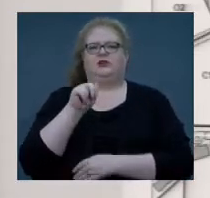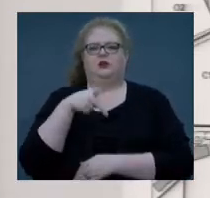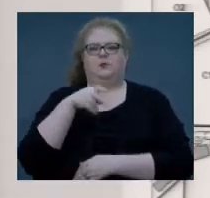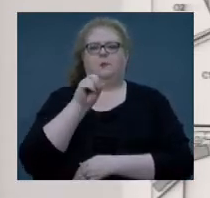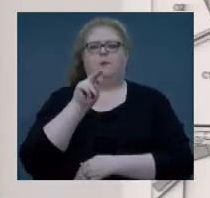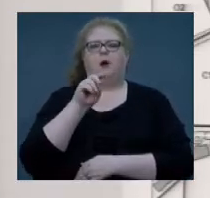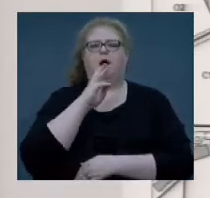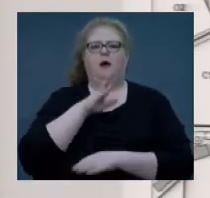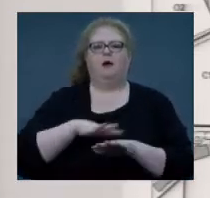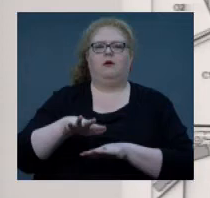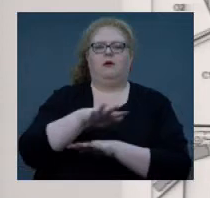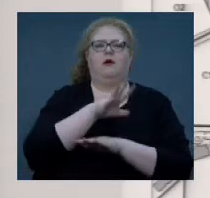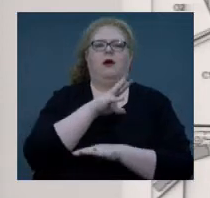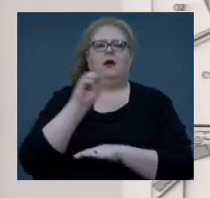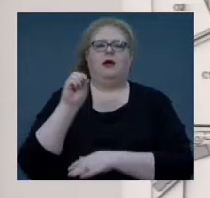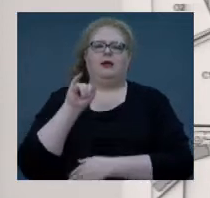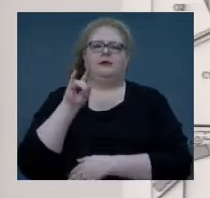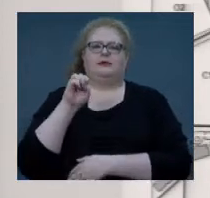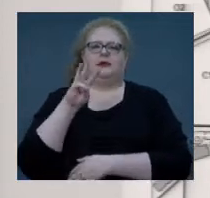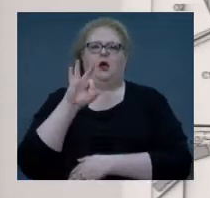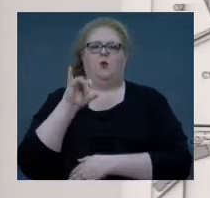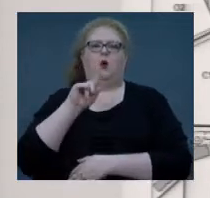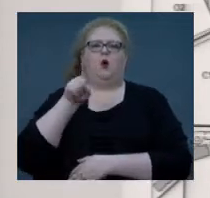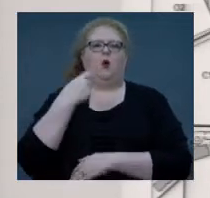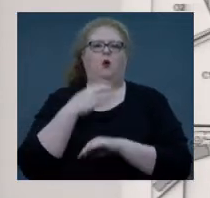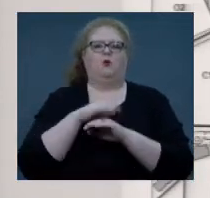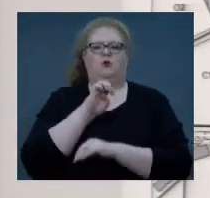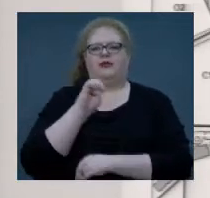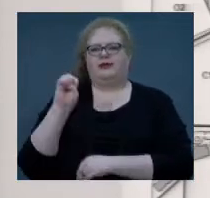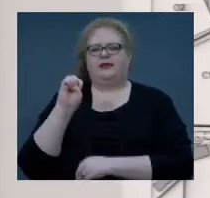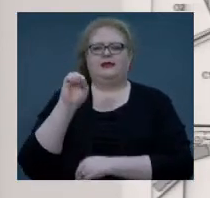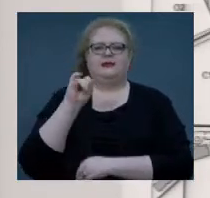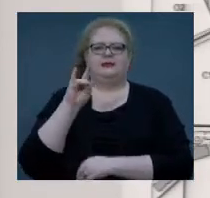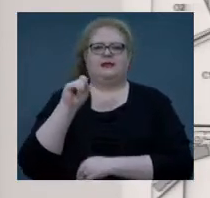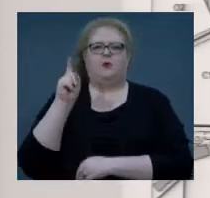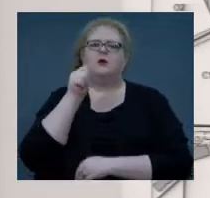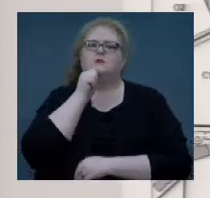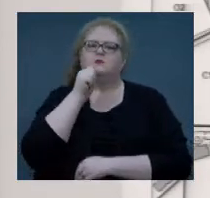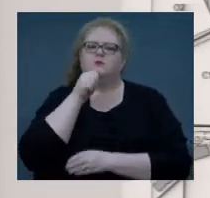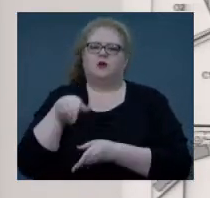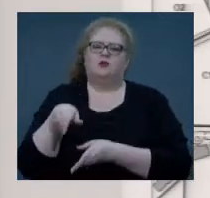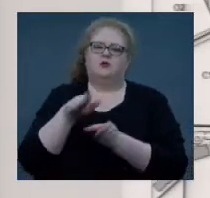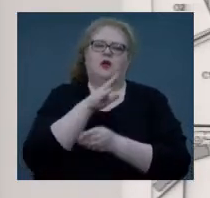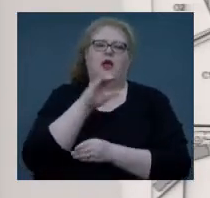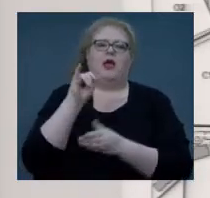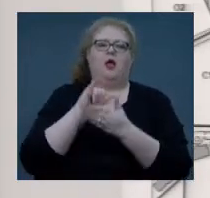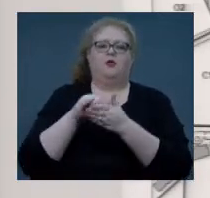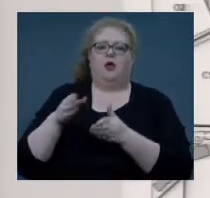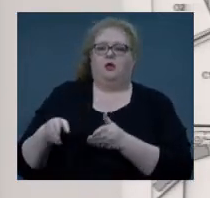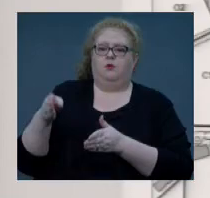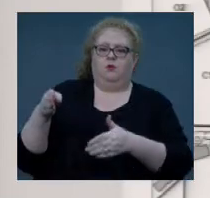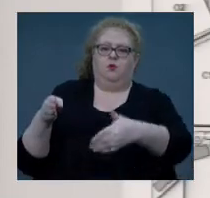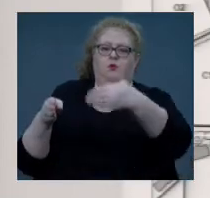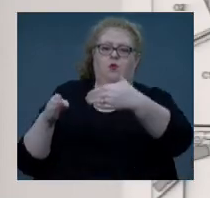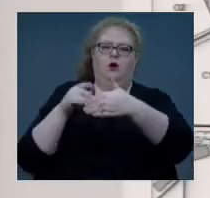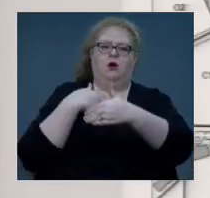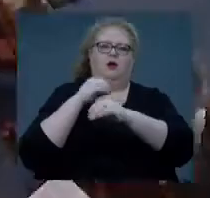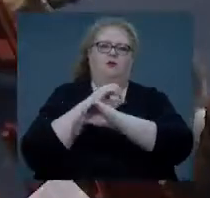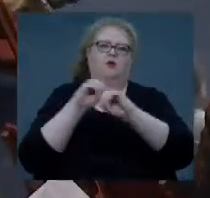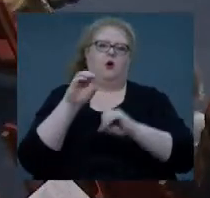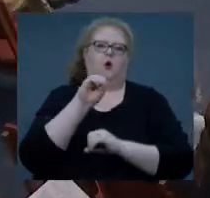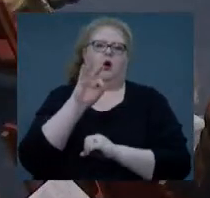to construct a sidewalk only on the east side of the access drive private street, and for the retaining walls to have no offset or curved